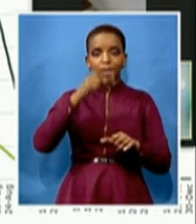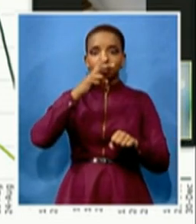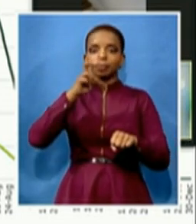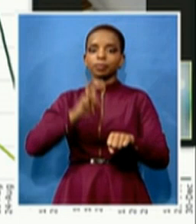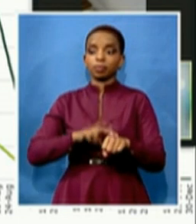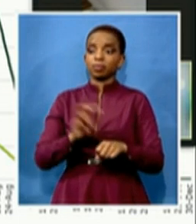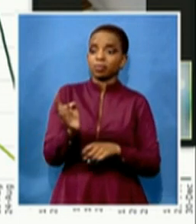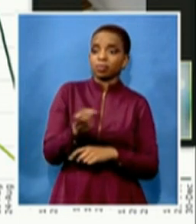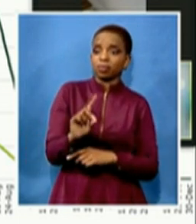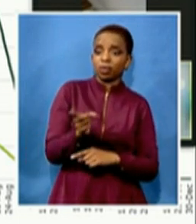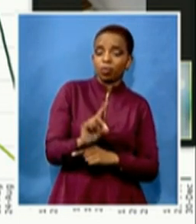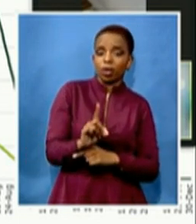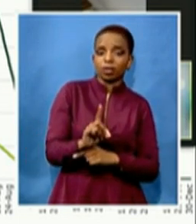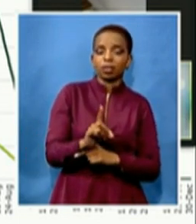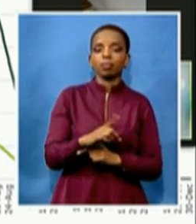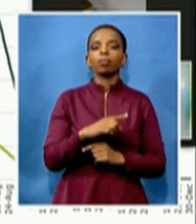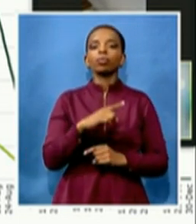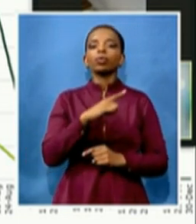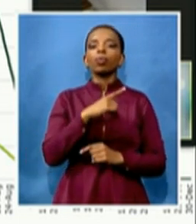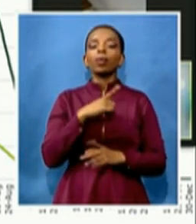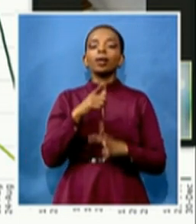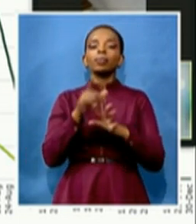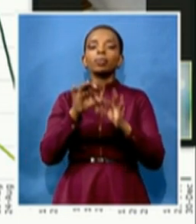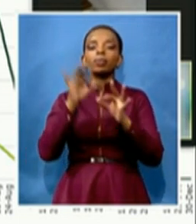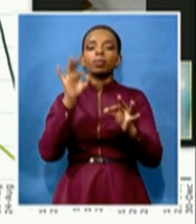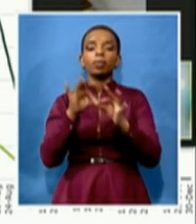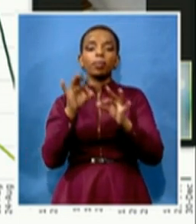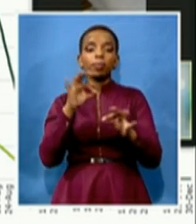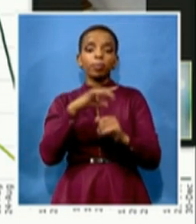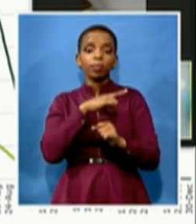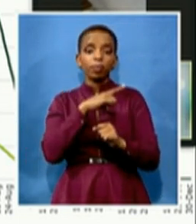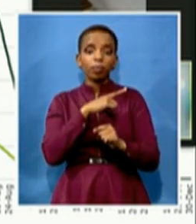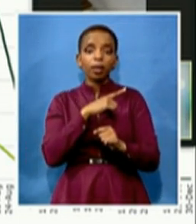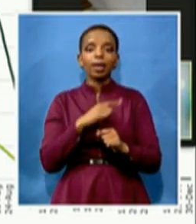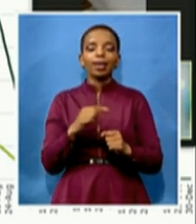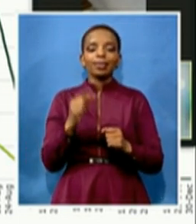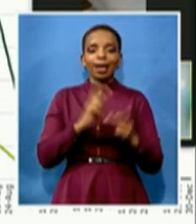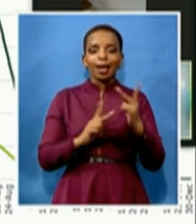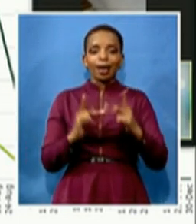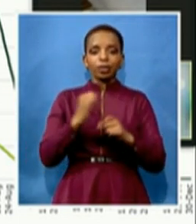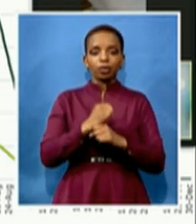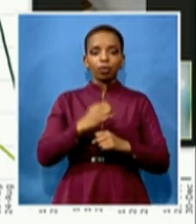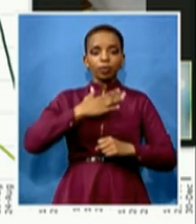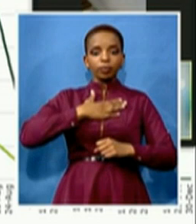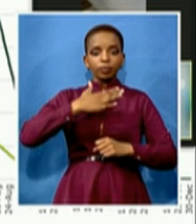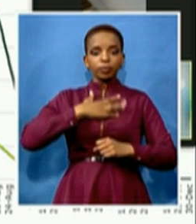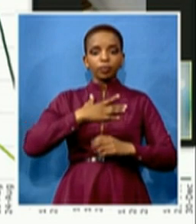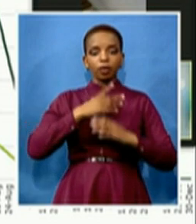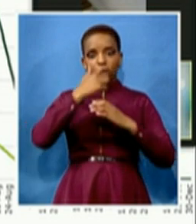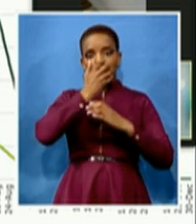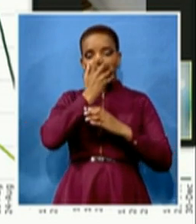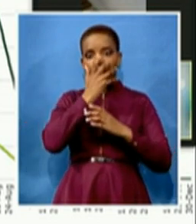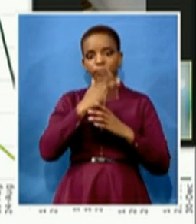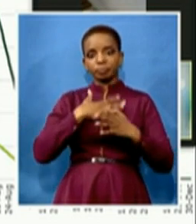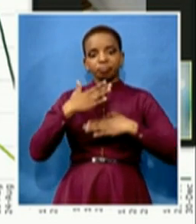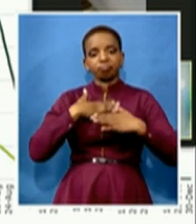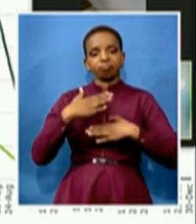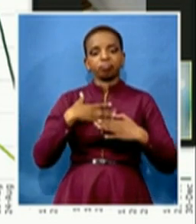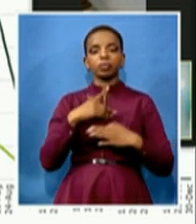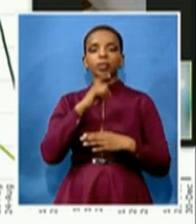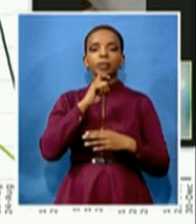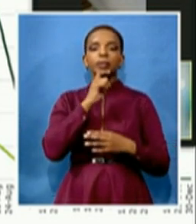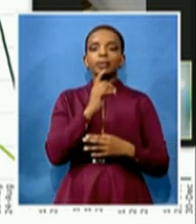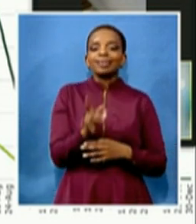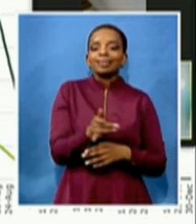invasive mechanical ventilators. And on this basis, it has been calibrated, allowing for